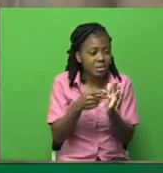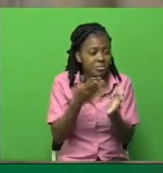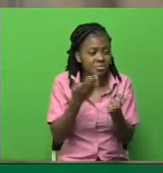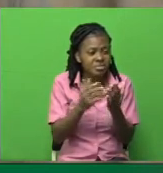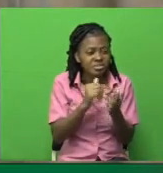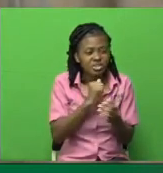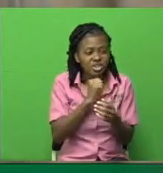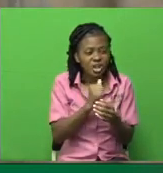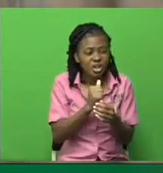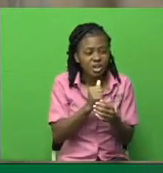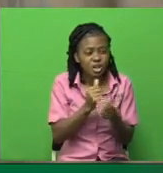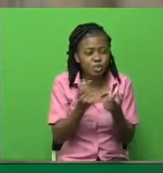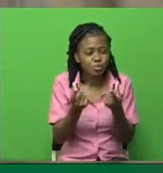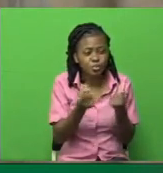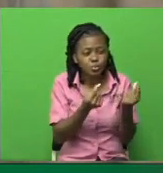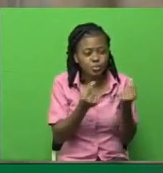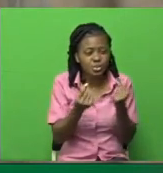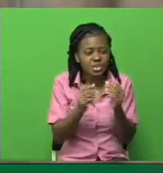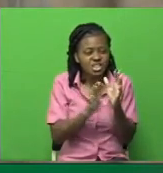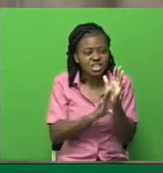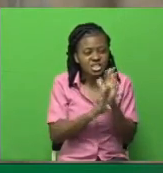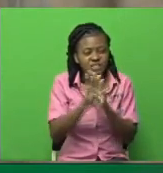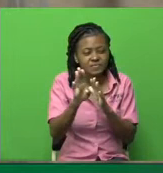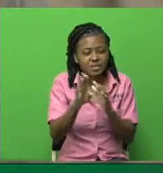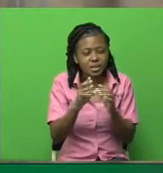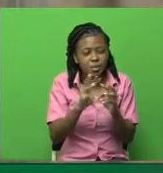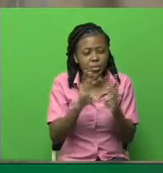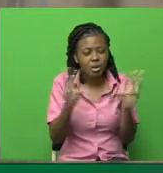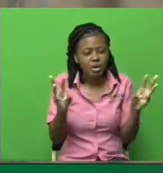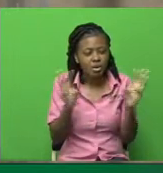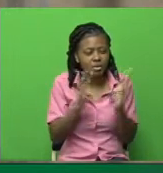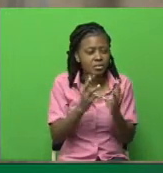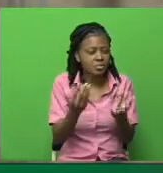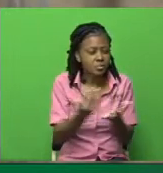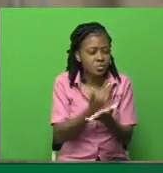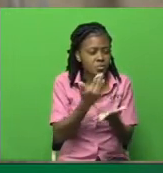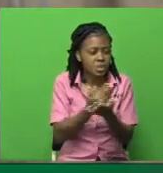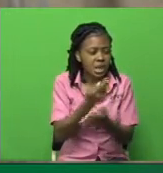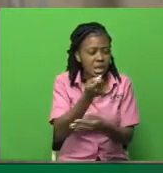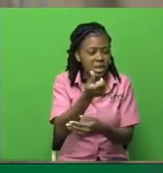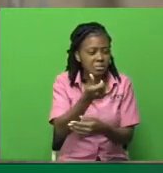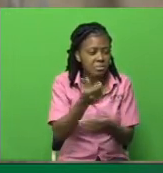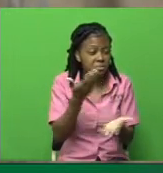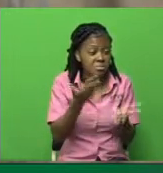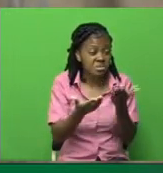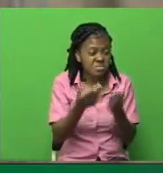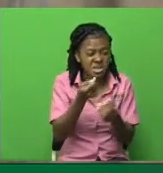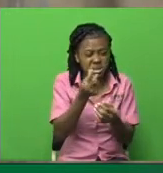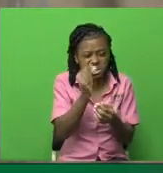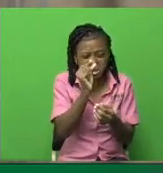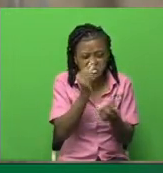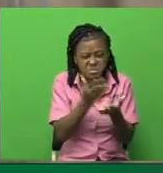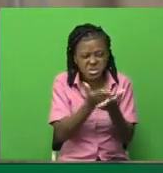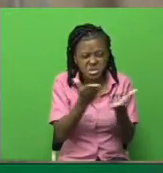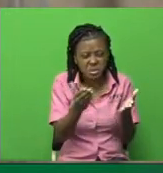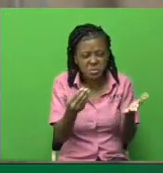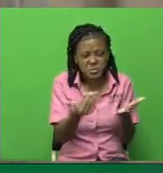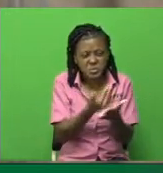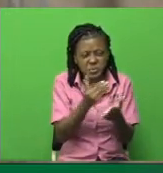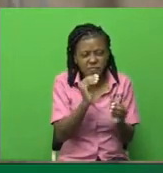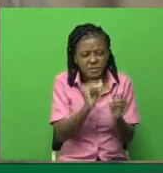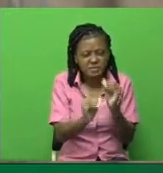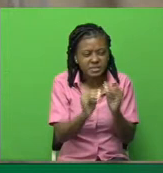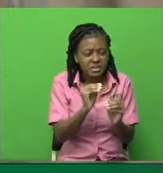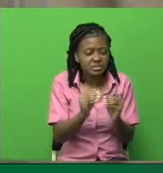new wells had been developed very little new infrastructure had been developed and with a cut of over